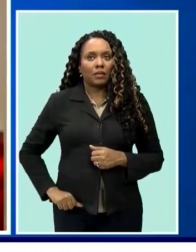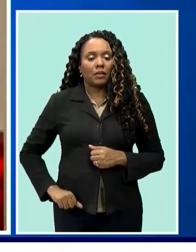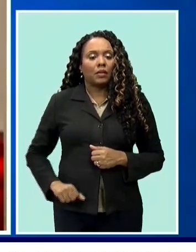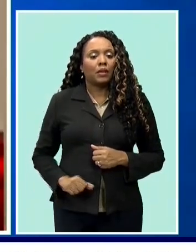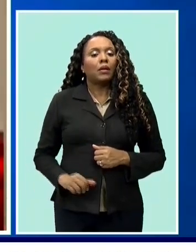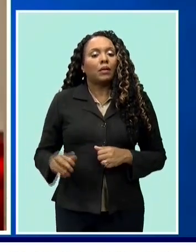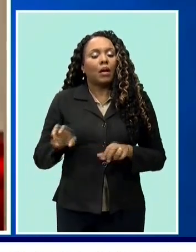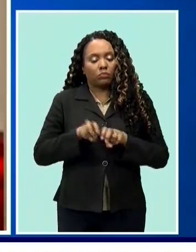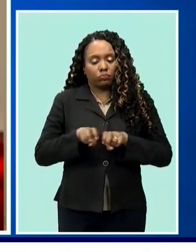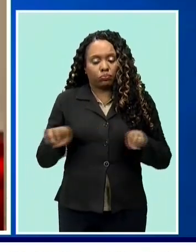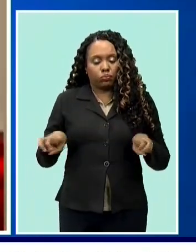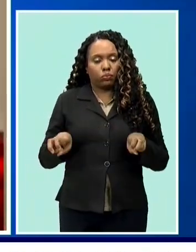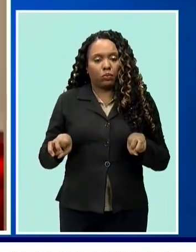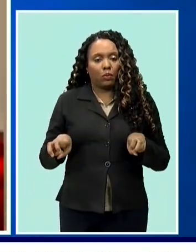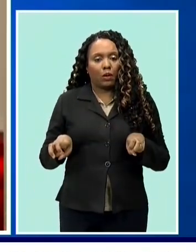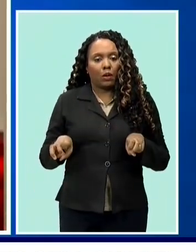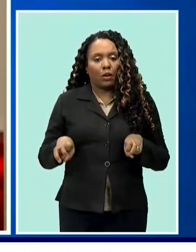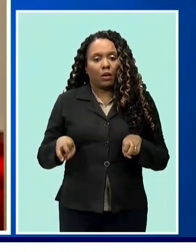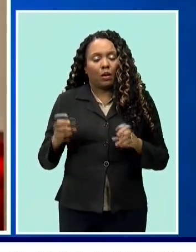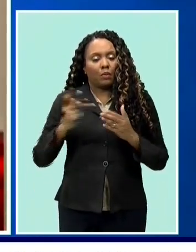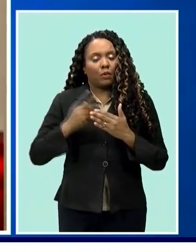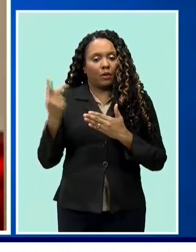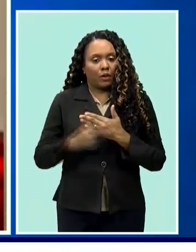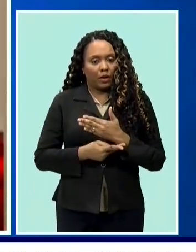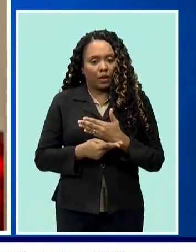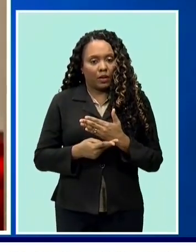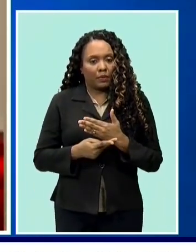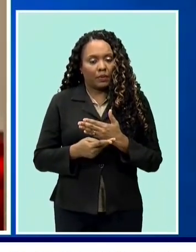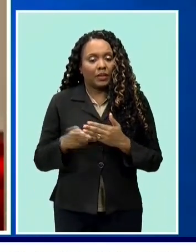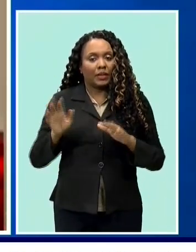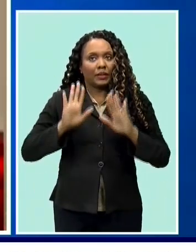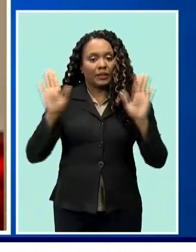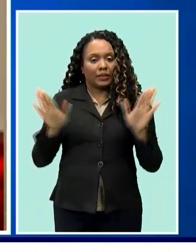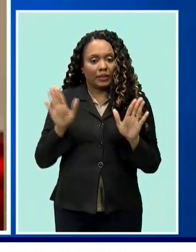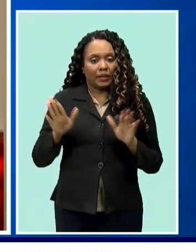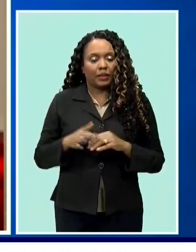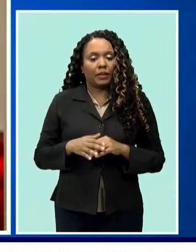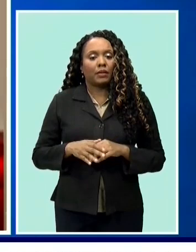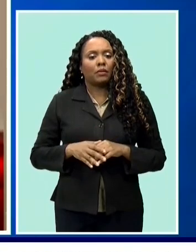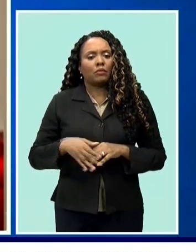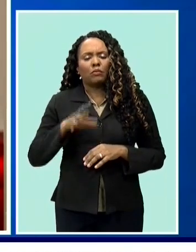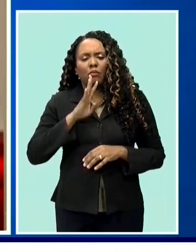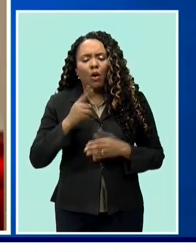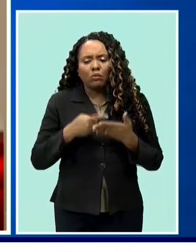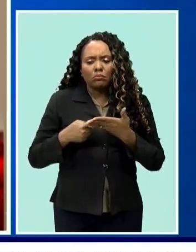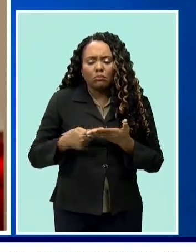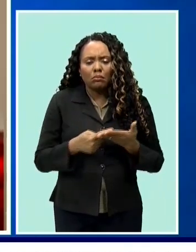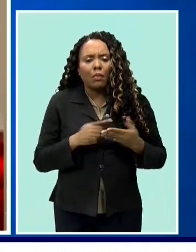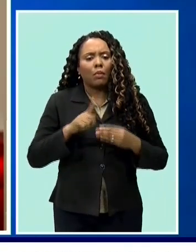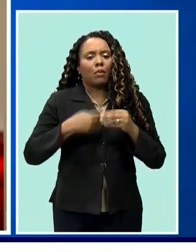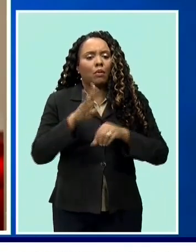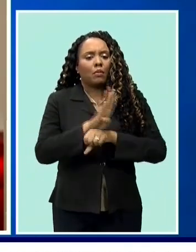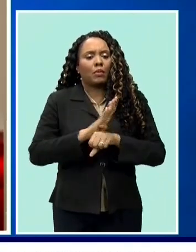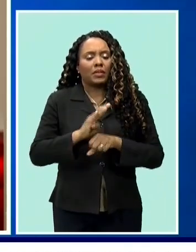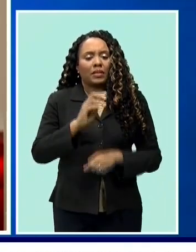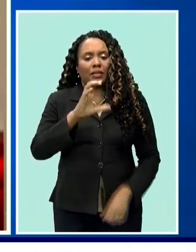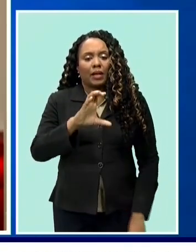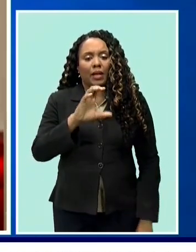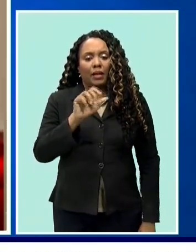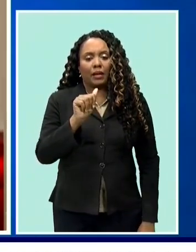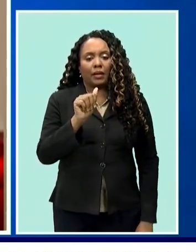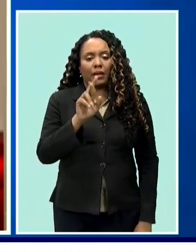CBC TV8's current affairs program, The People's Business, who joined moderator Peter Thorne to discuss Barbados' CARICOM